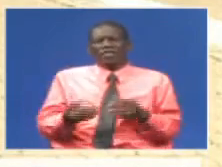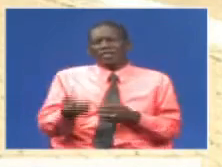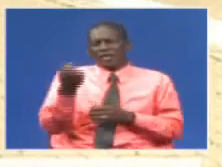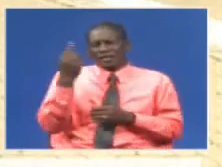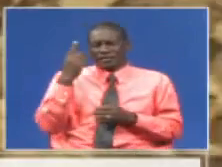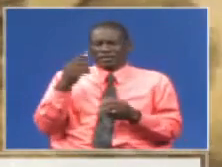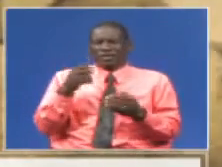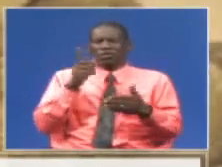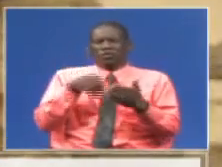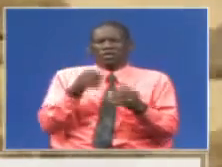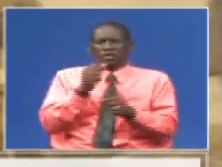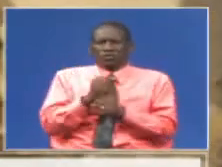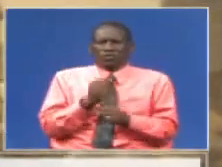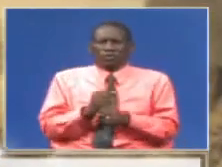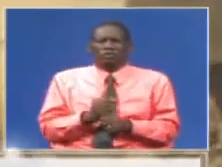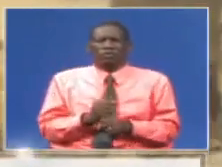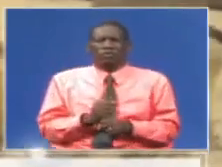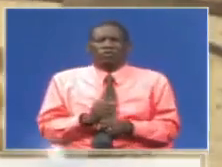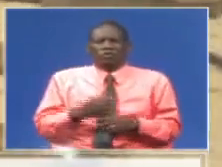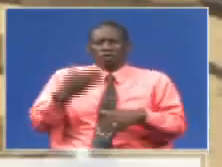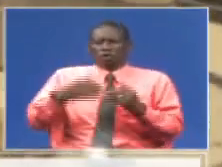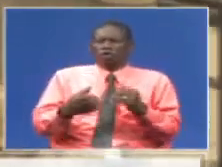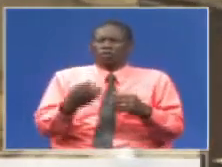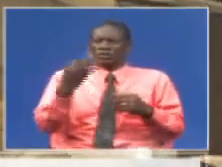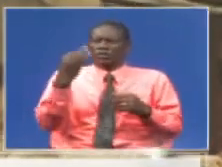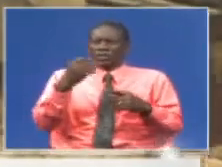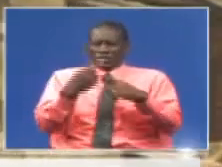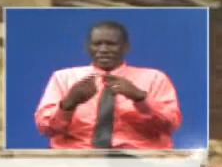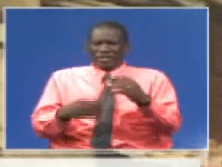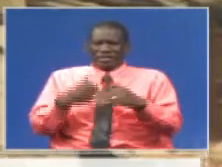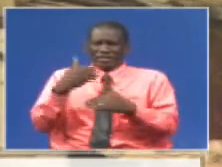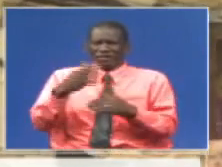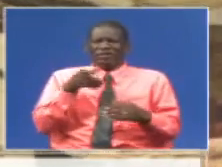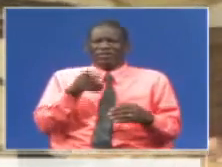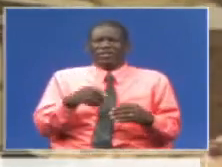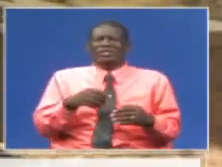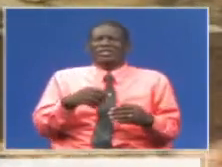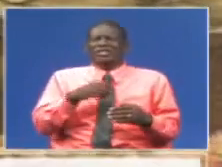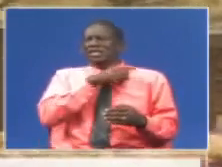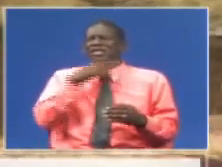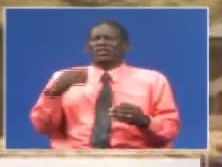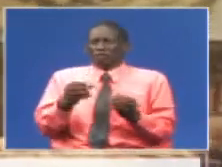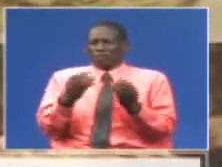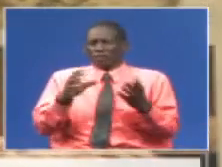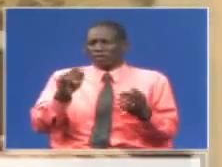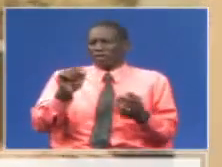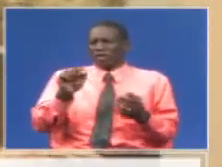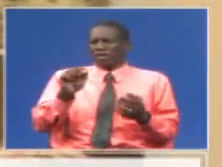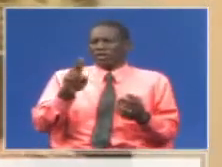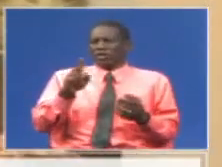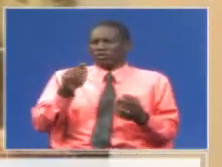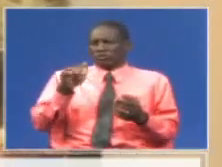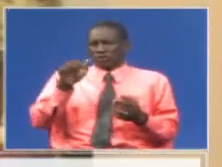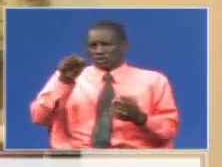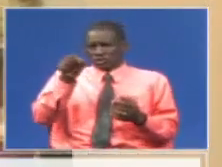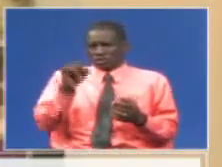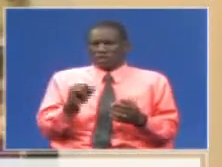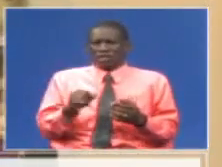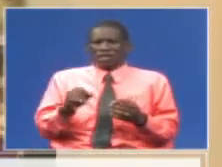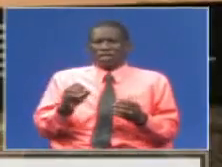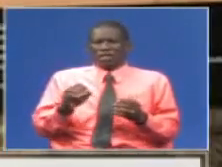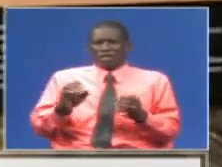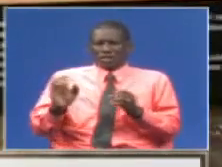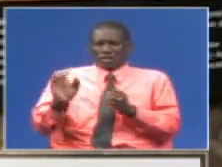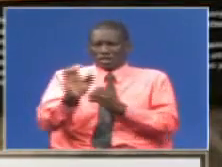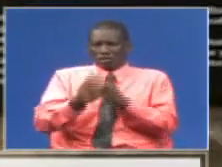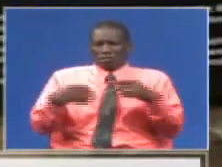they are coming from. Almost three decades after these tragic events, countries in the region have played with similar fires in which